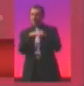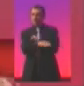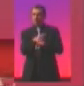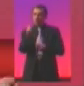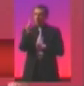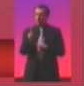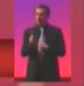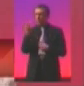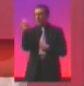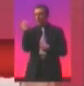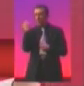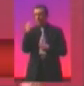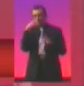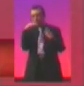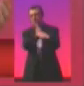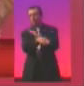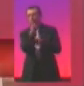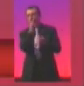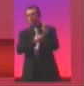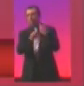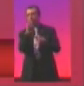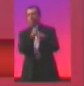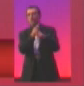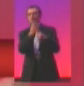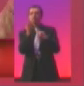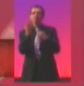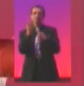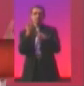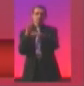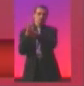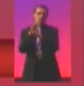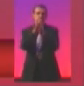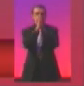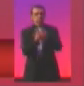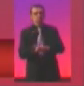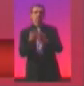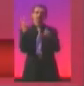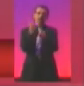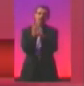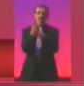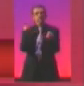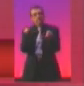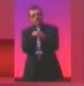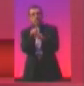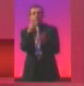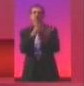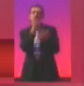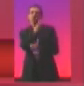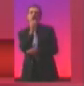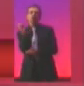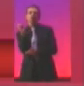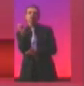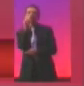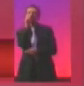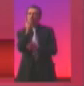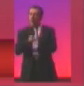lots of people said that recession would become depression and a repeat of the 1930s. Why didn't